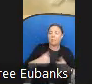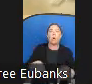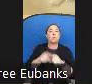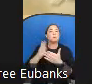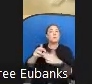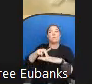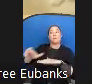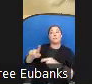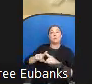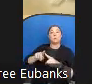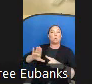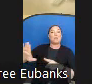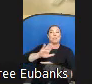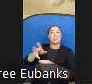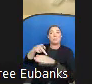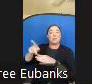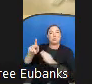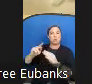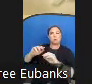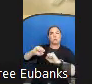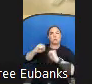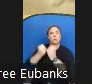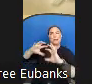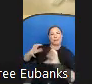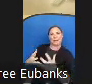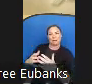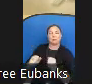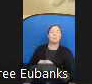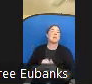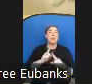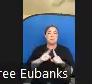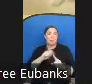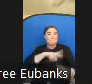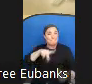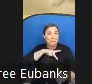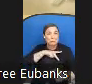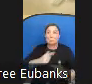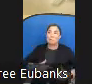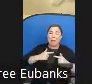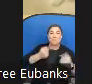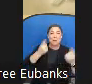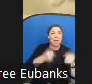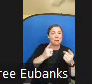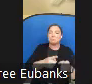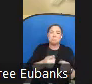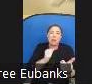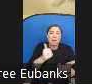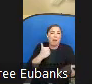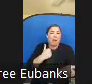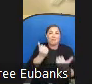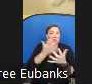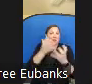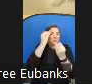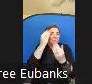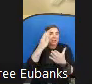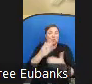professional associations. However, we have very little in the way of personal accounts of daily life or anything approaching